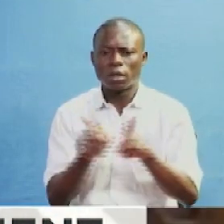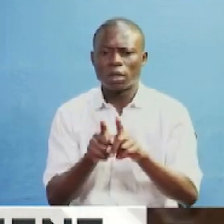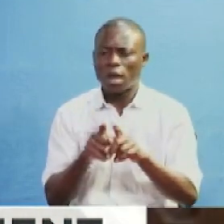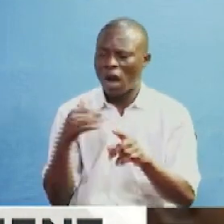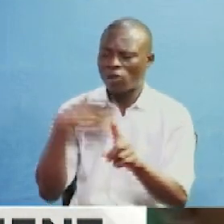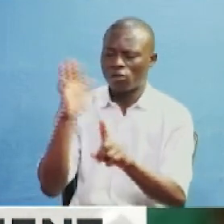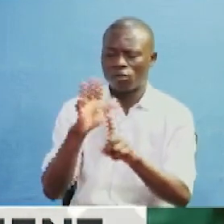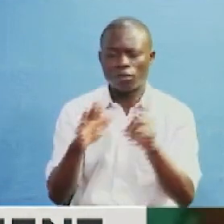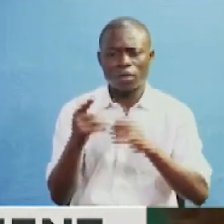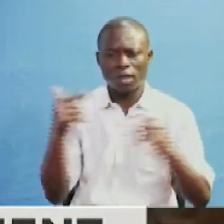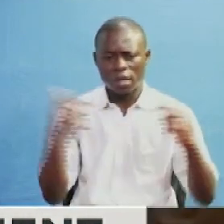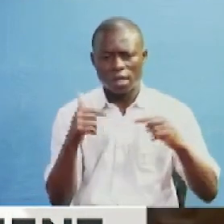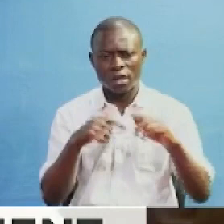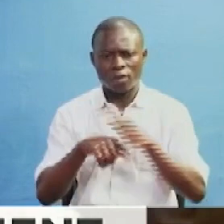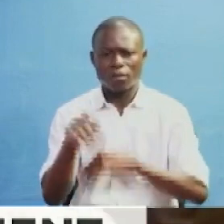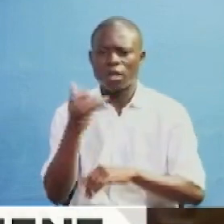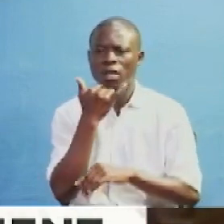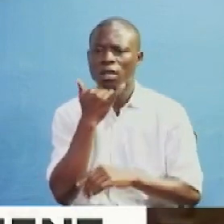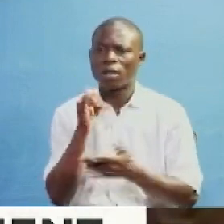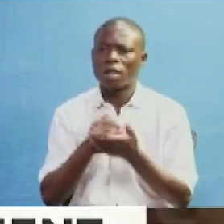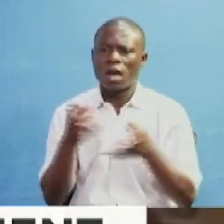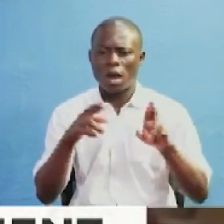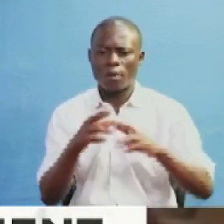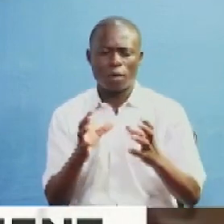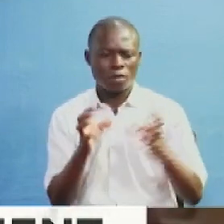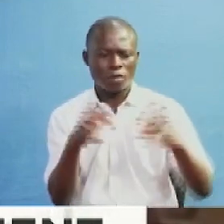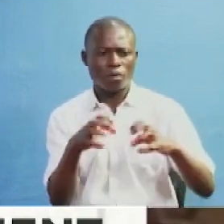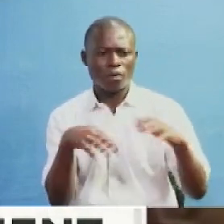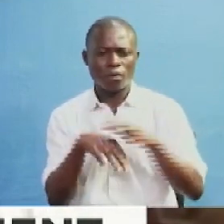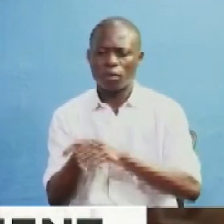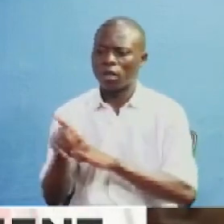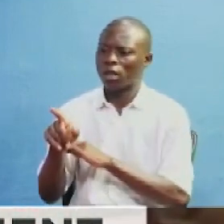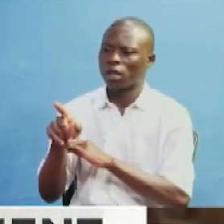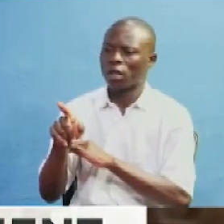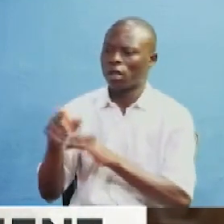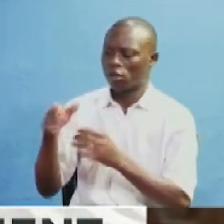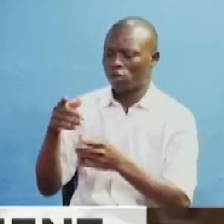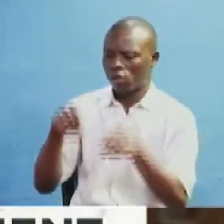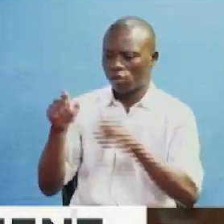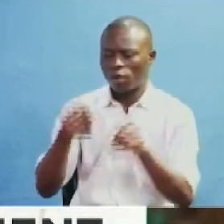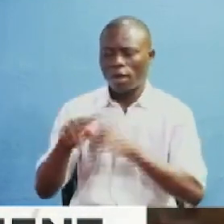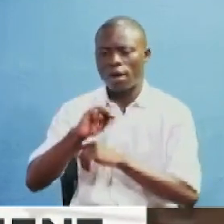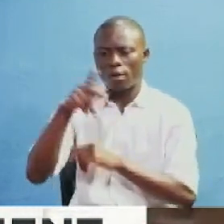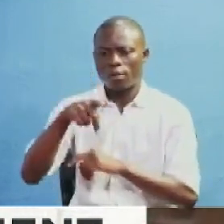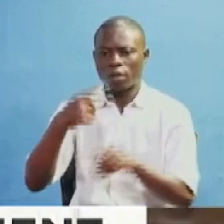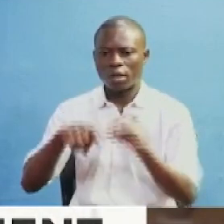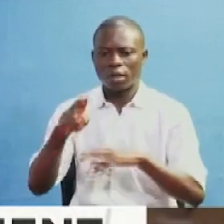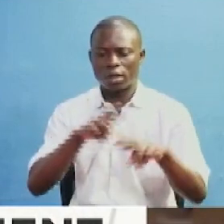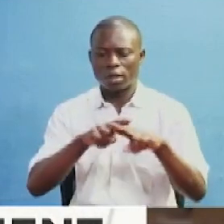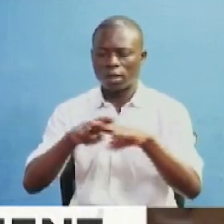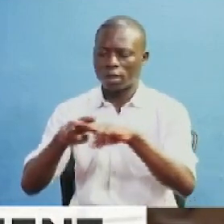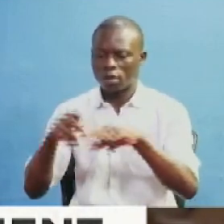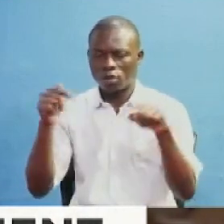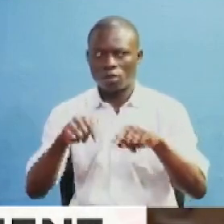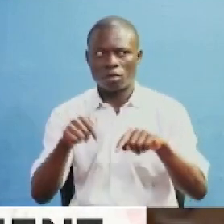on critics and amend wrongs done contrary to the dictates of the Constitution, members of Parliament in a sitting convened